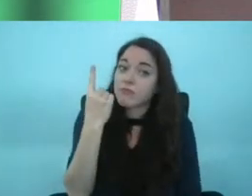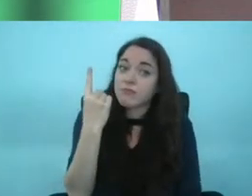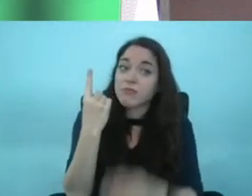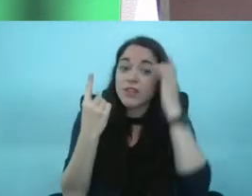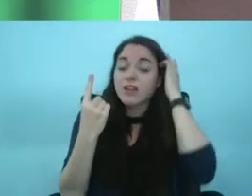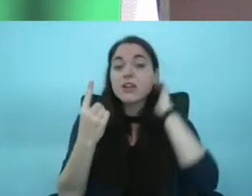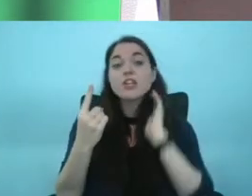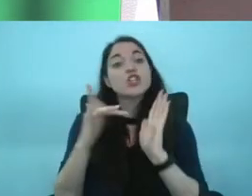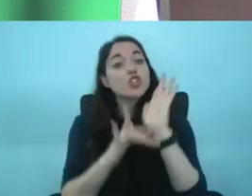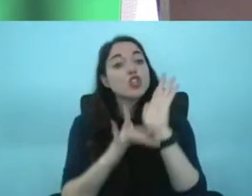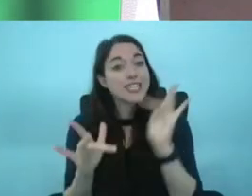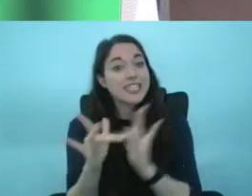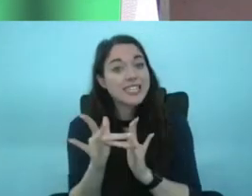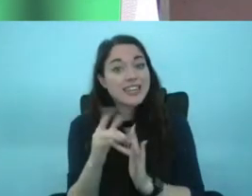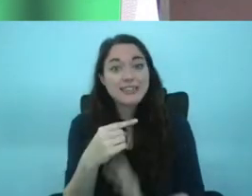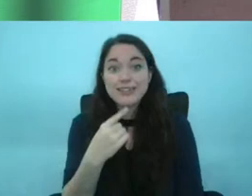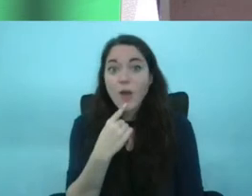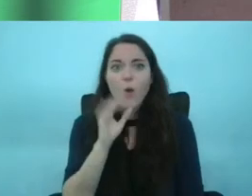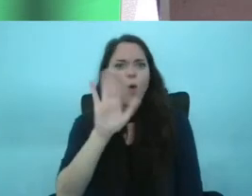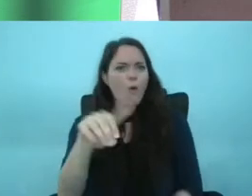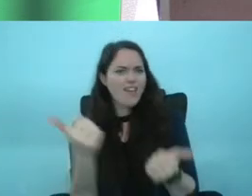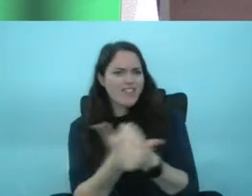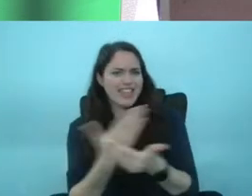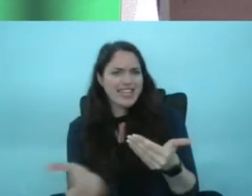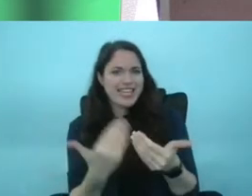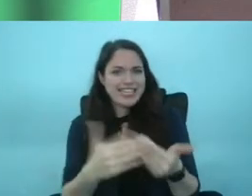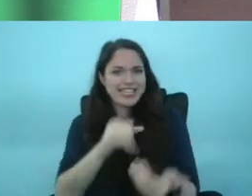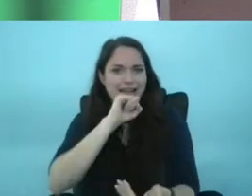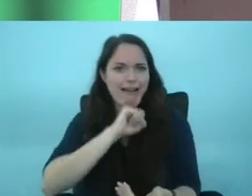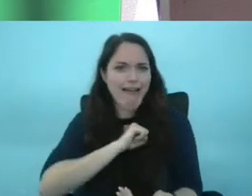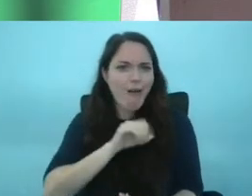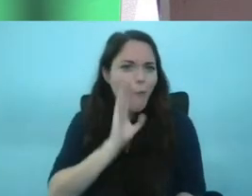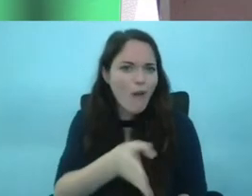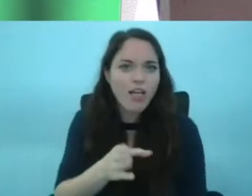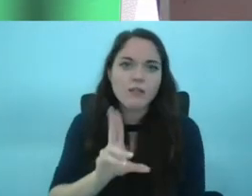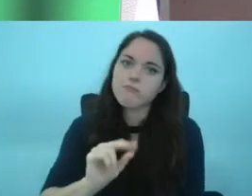not be difficult for you. He said